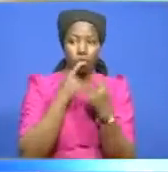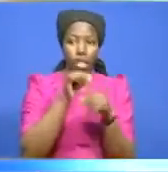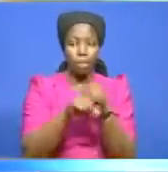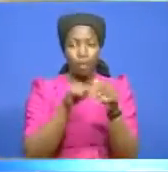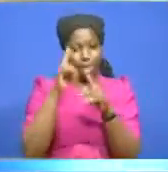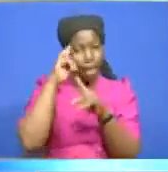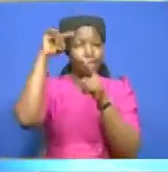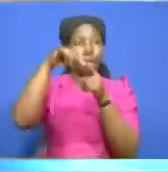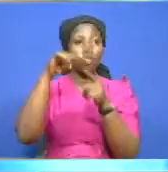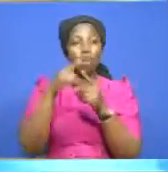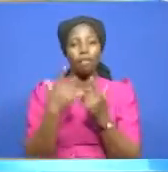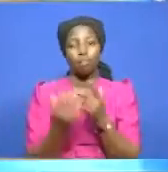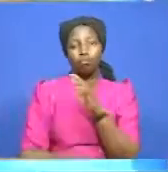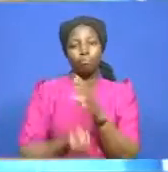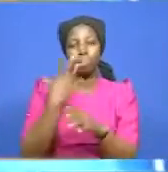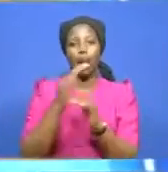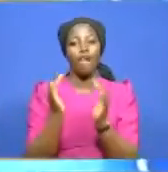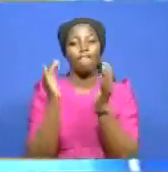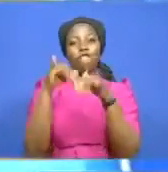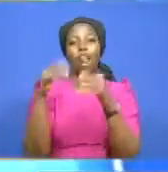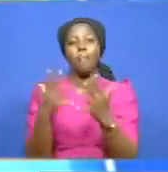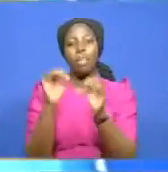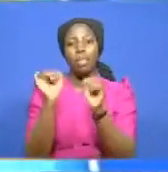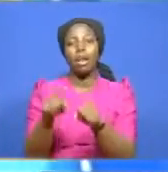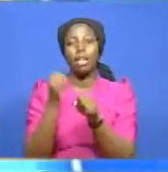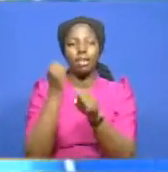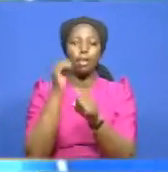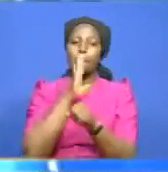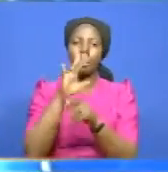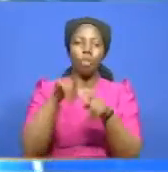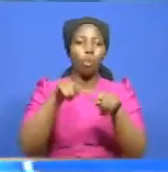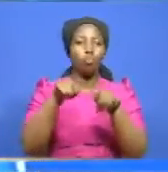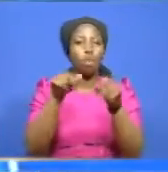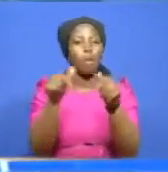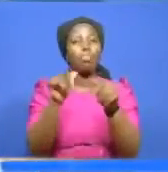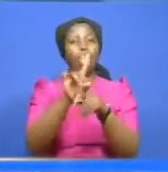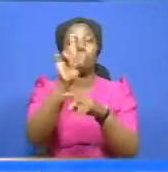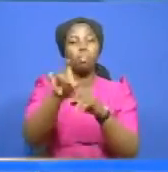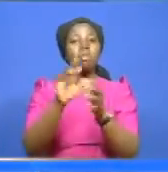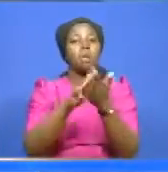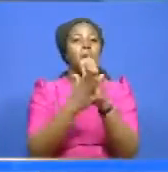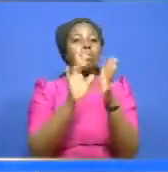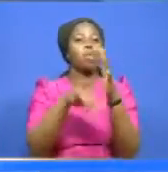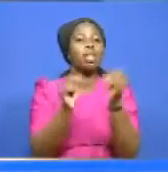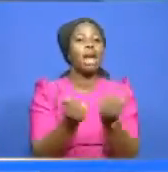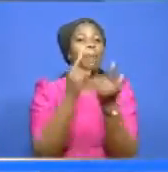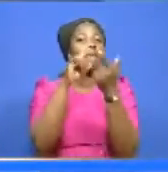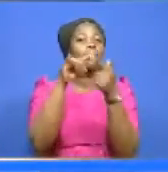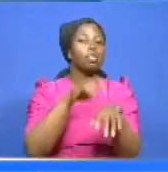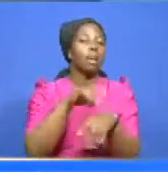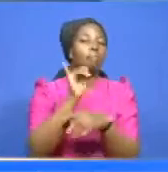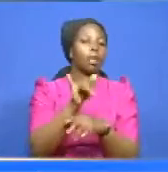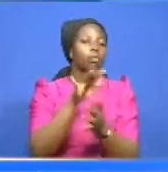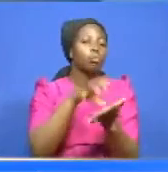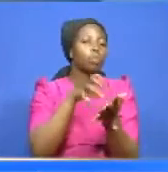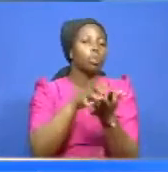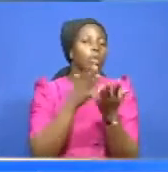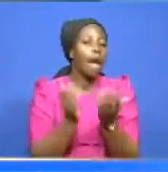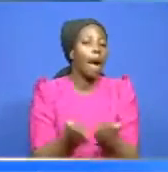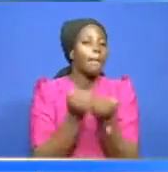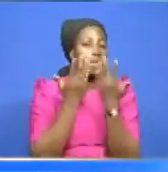intentions of coming up with a forum where they can be well regulated, the question becomes, what happens until that kind of situation comes to